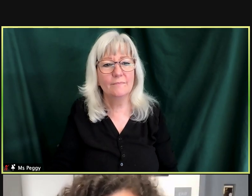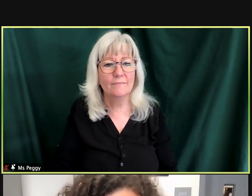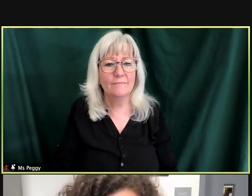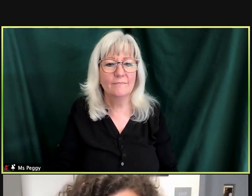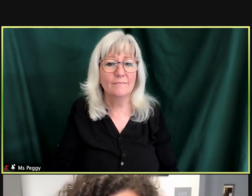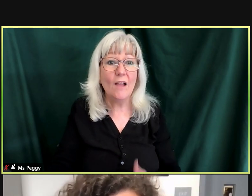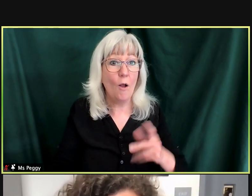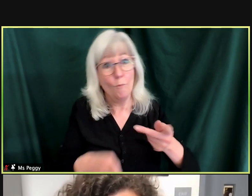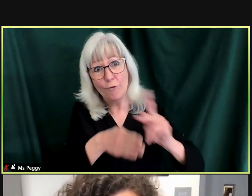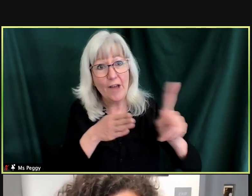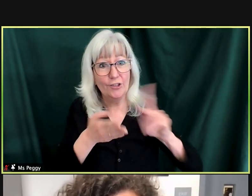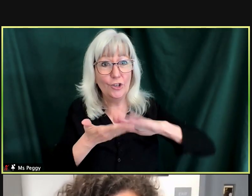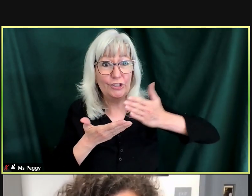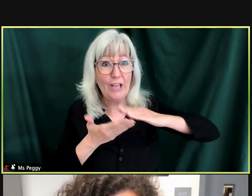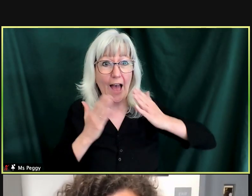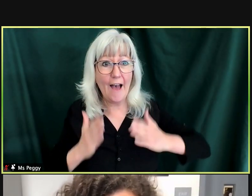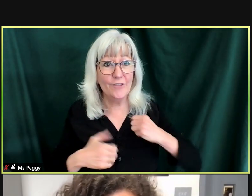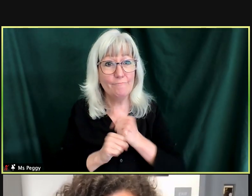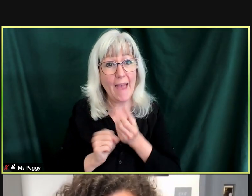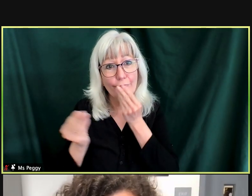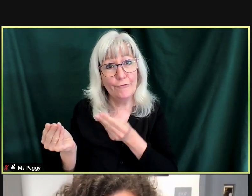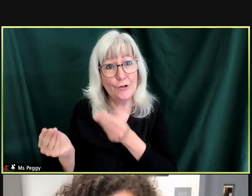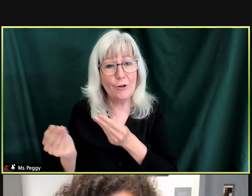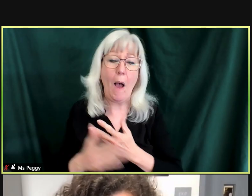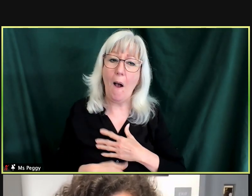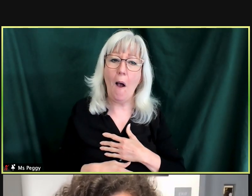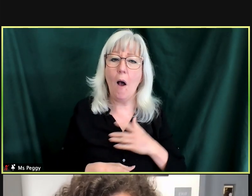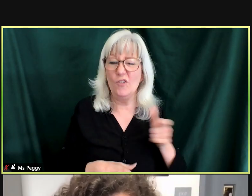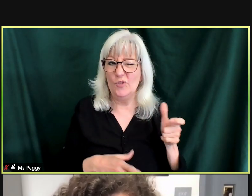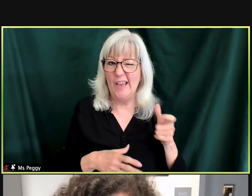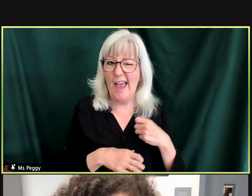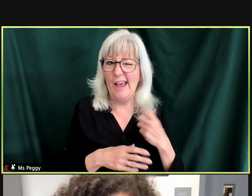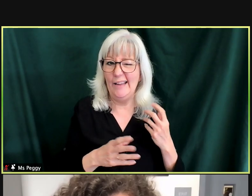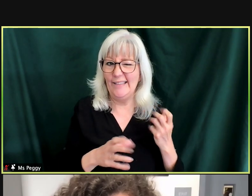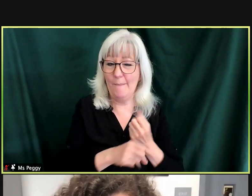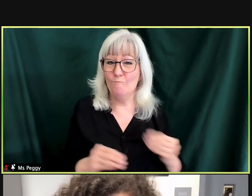A professional chef to make you food. Well, you could get a lot more than that.